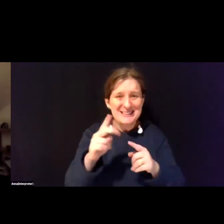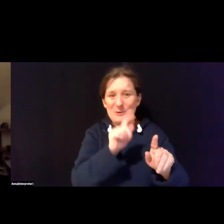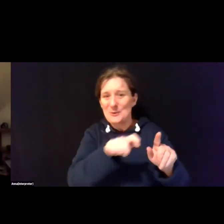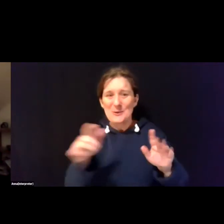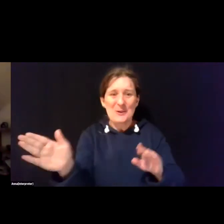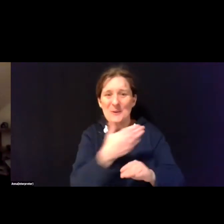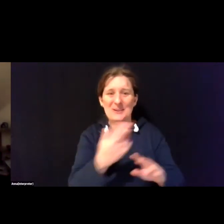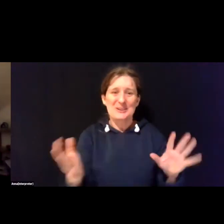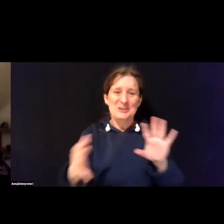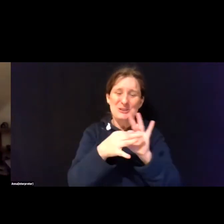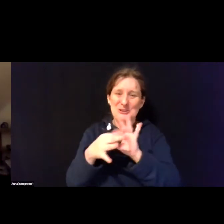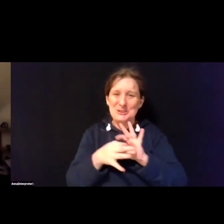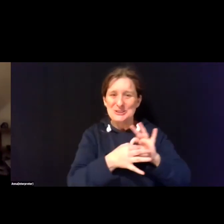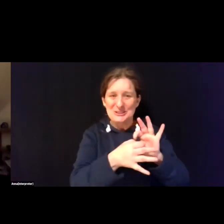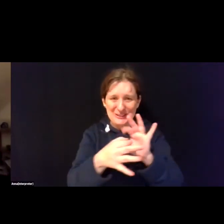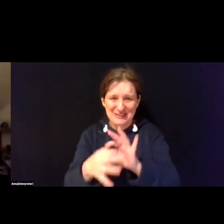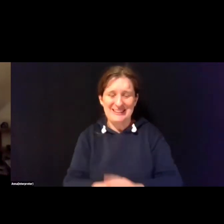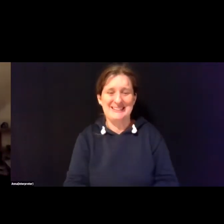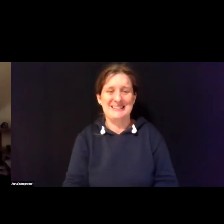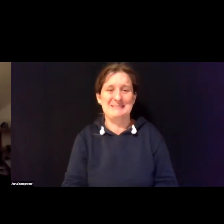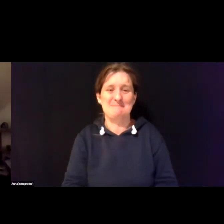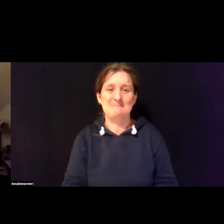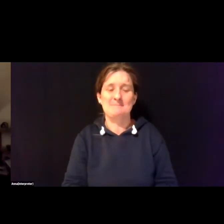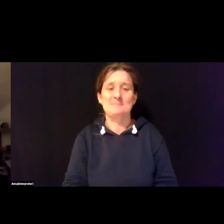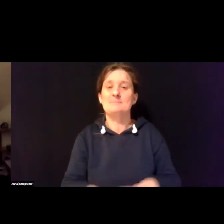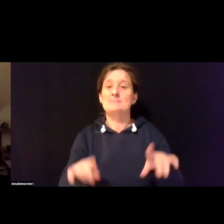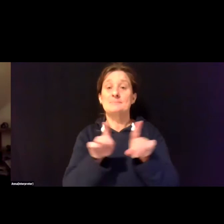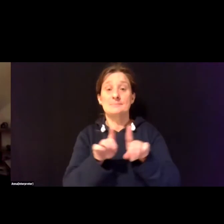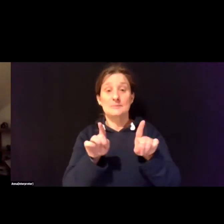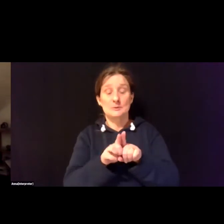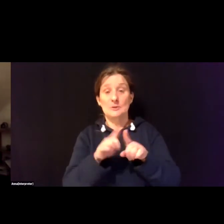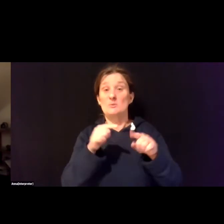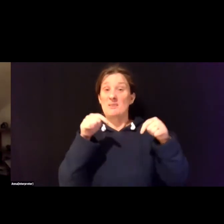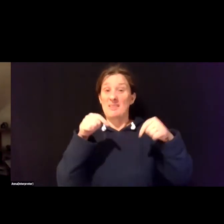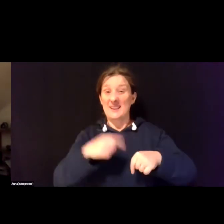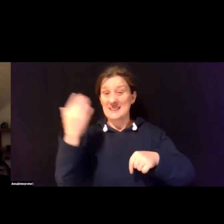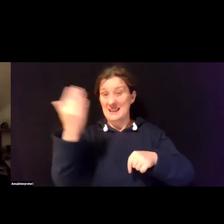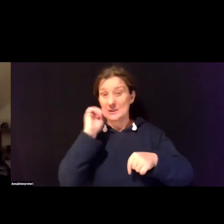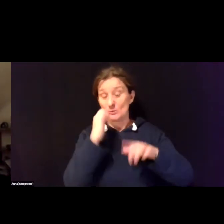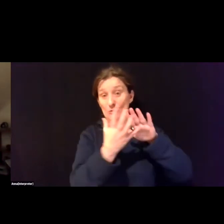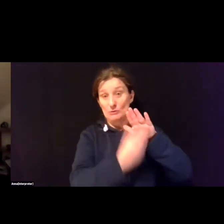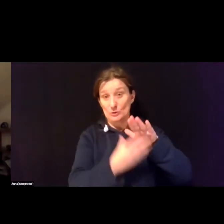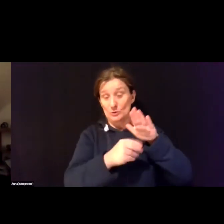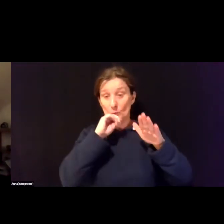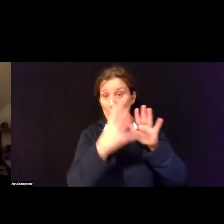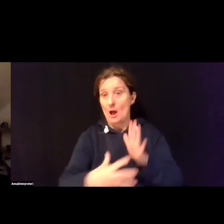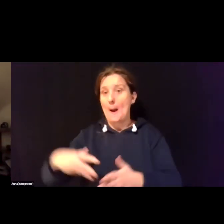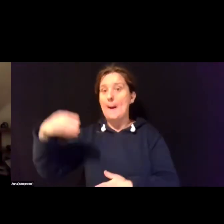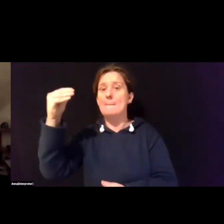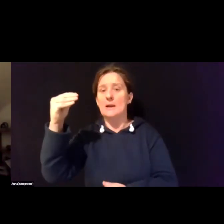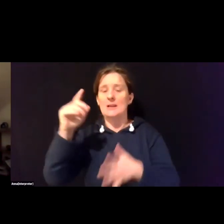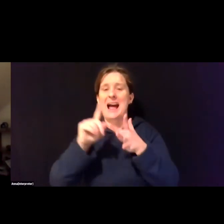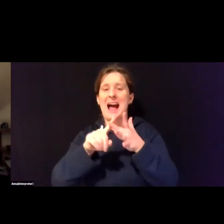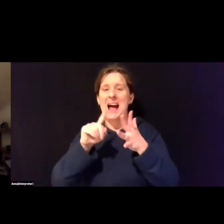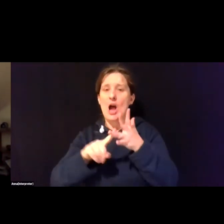tonight. I'd also like to mention that this lecture is being recorded and it's going to be uploaded to our